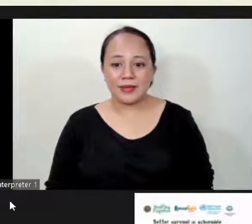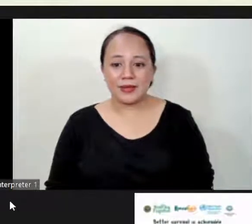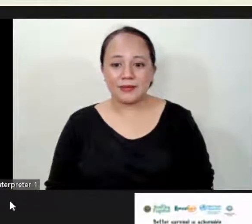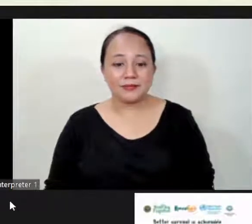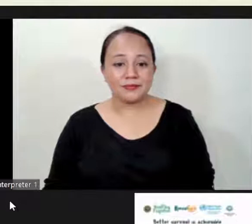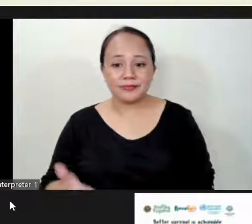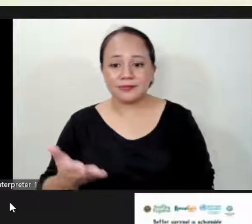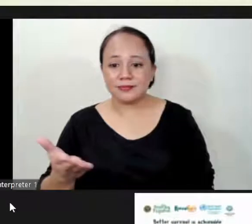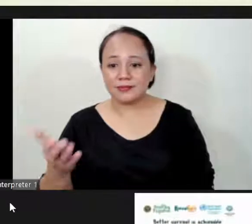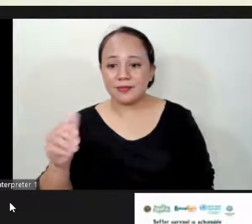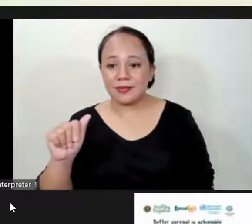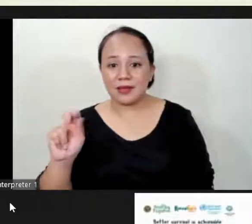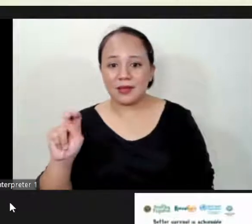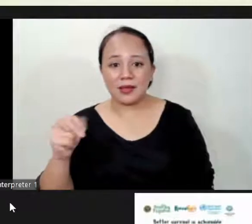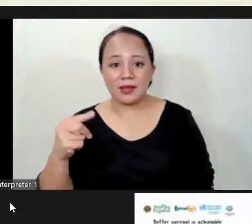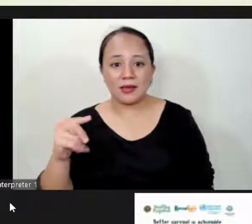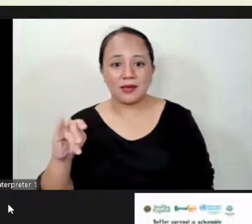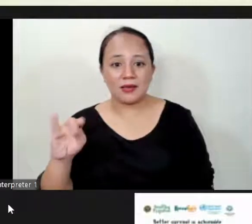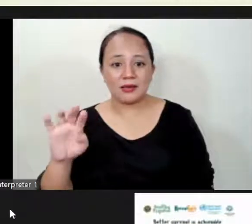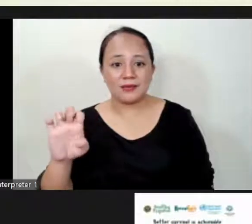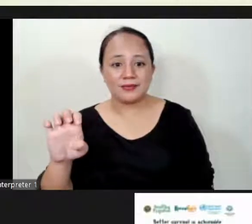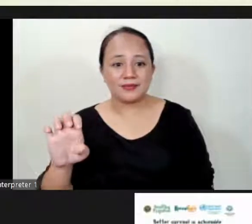Angie?